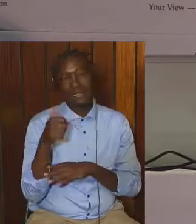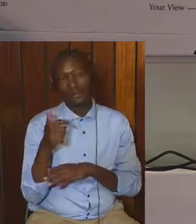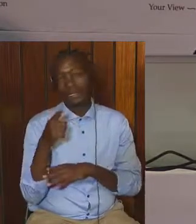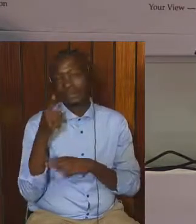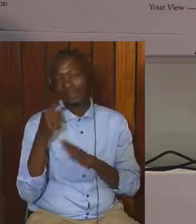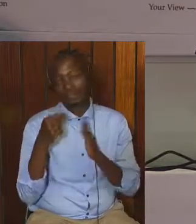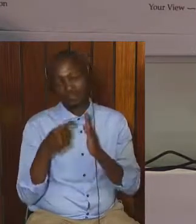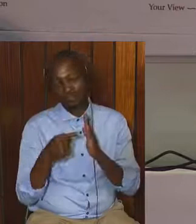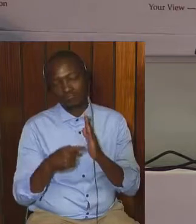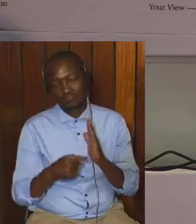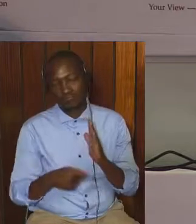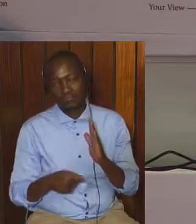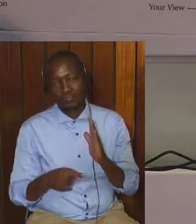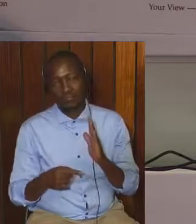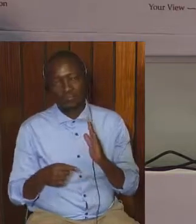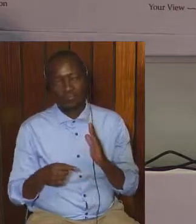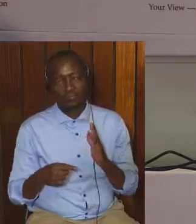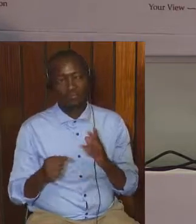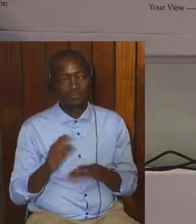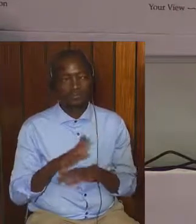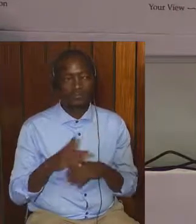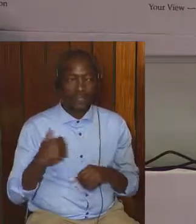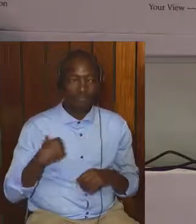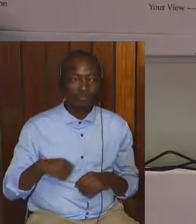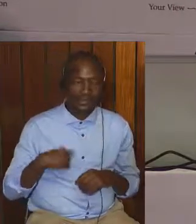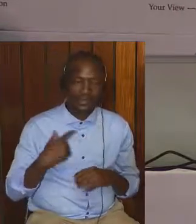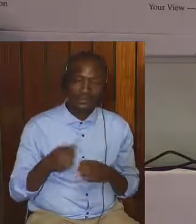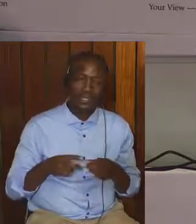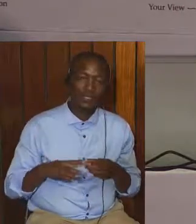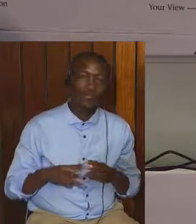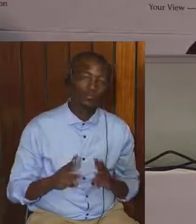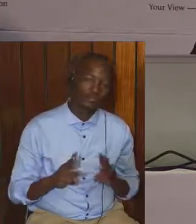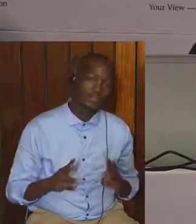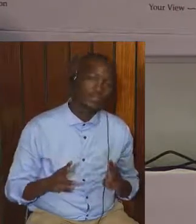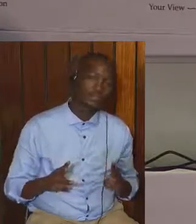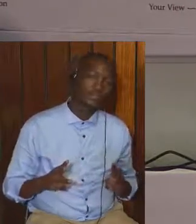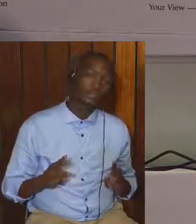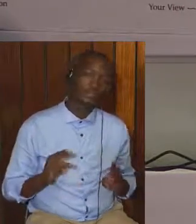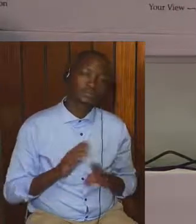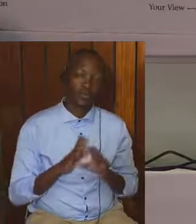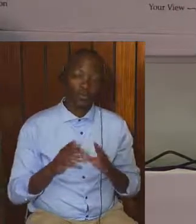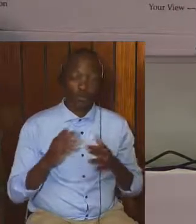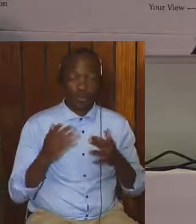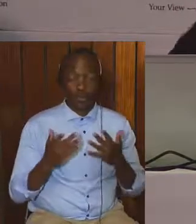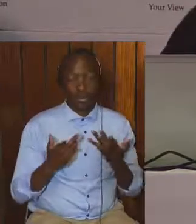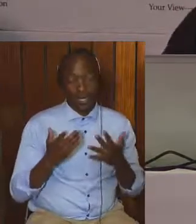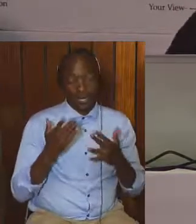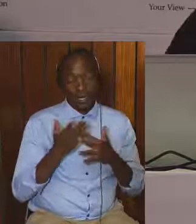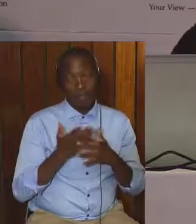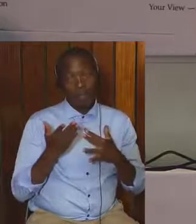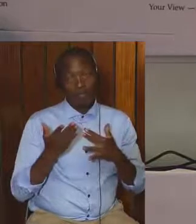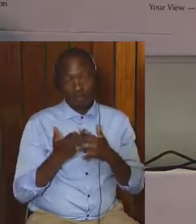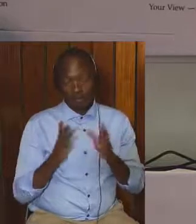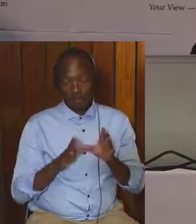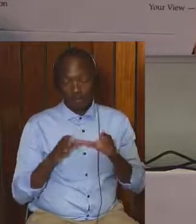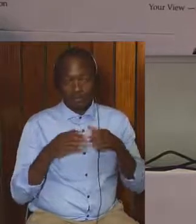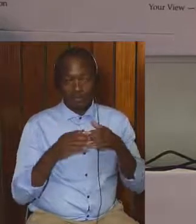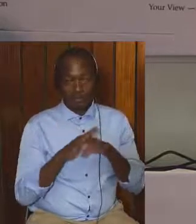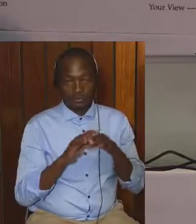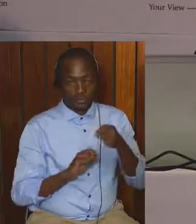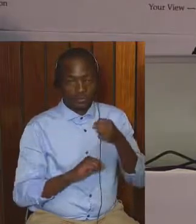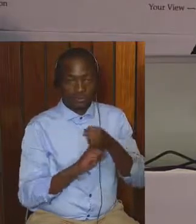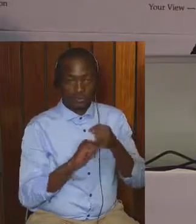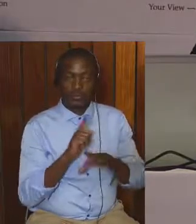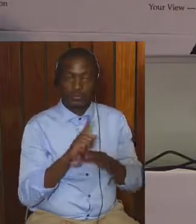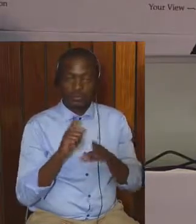there. Those seem to me to be municipal roads. So when the Portfolio Committee support team goes through